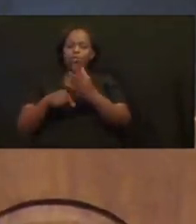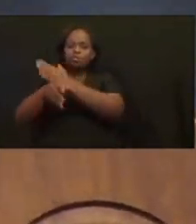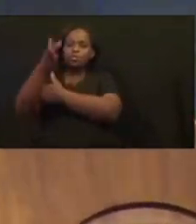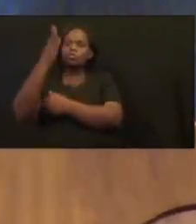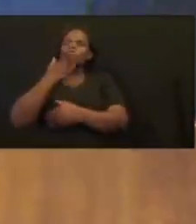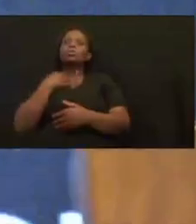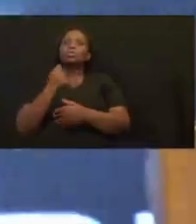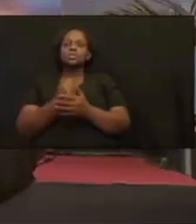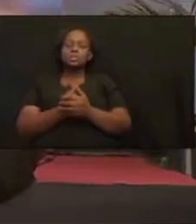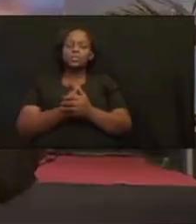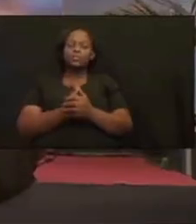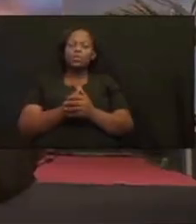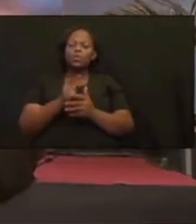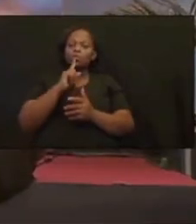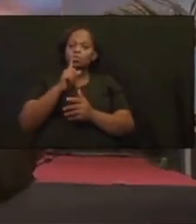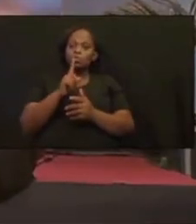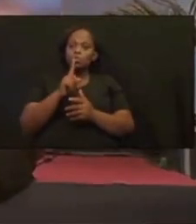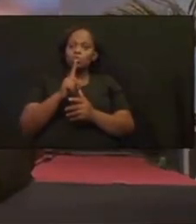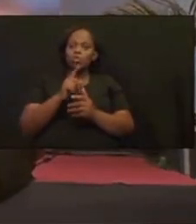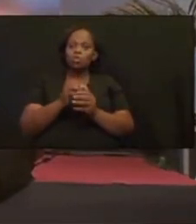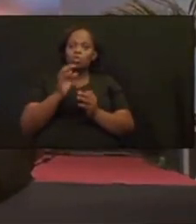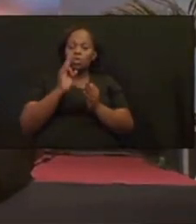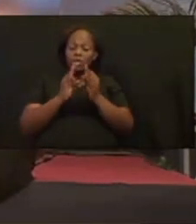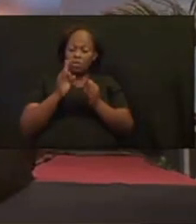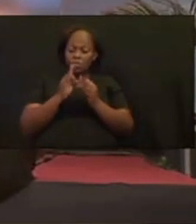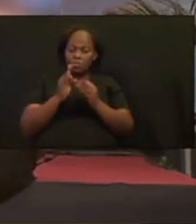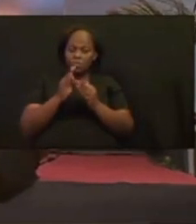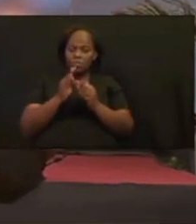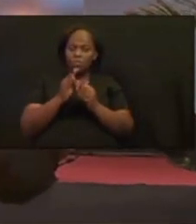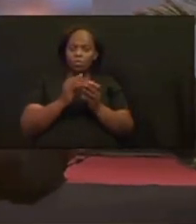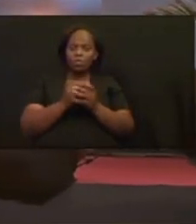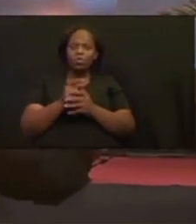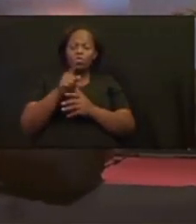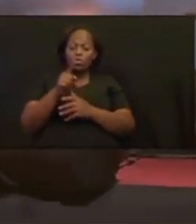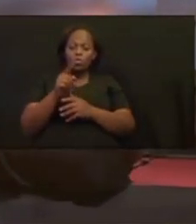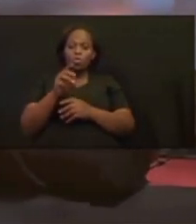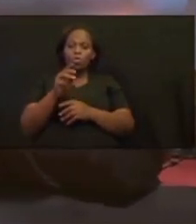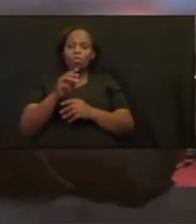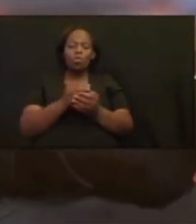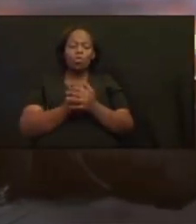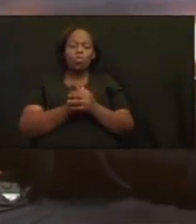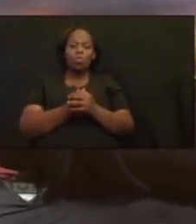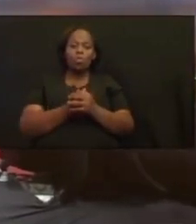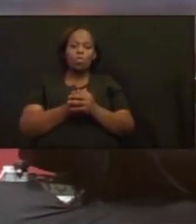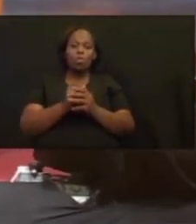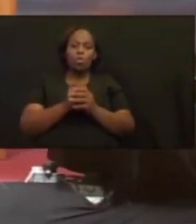So if your witness requires that you are a billionaire and you are a millionaire, you have failed.